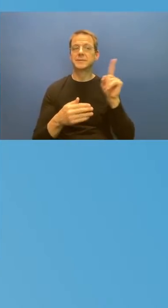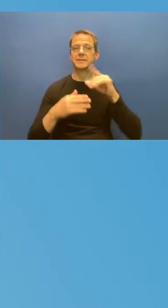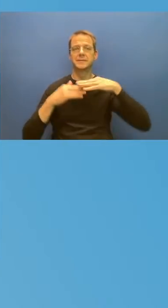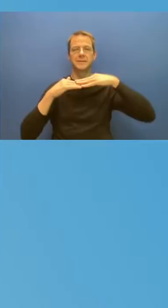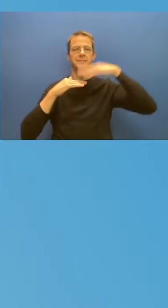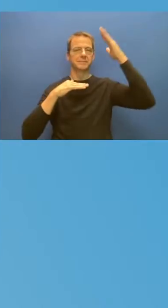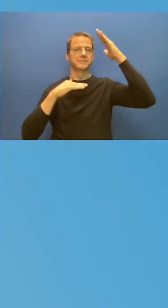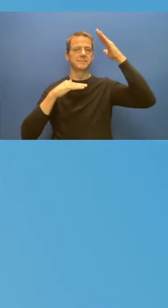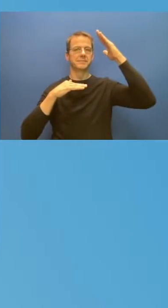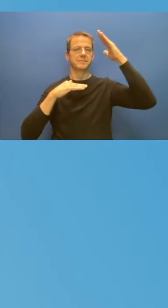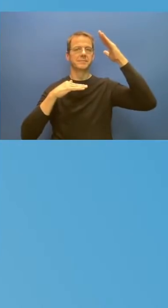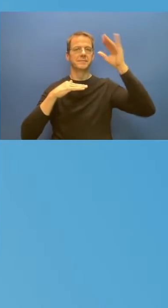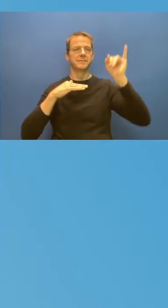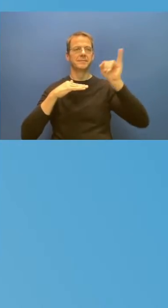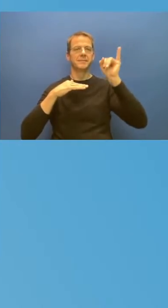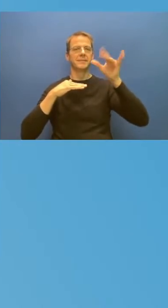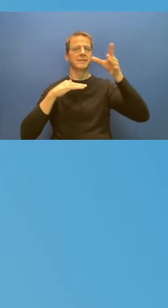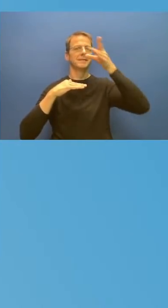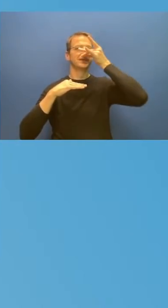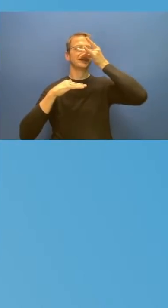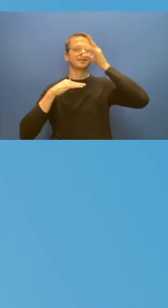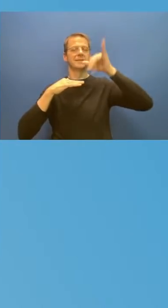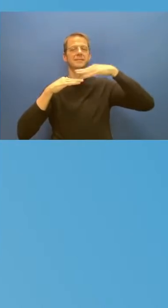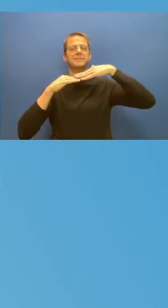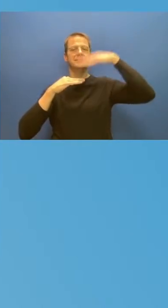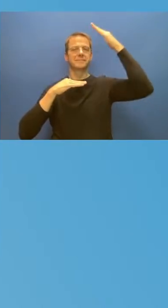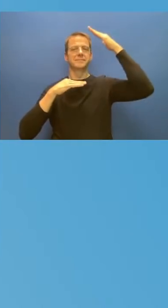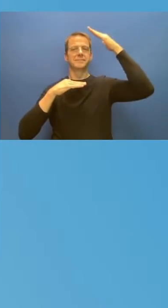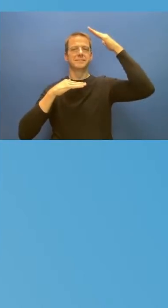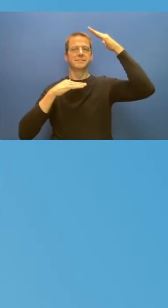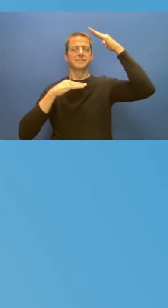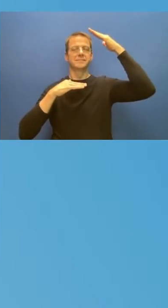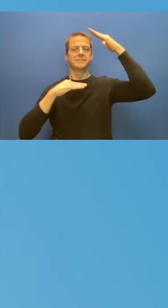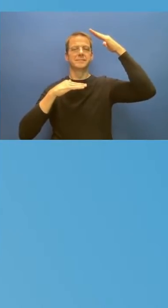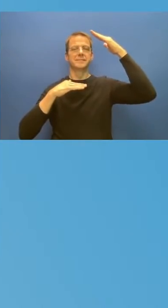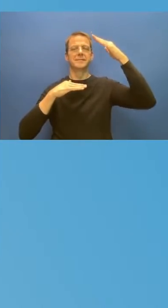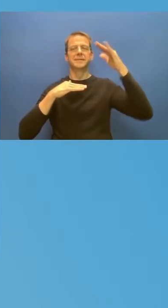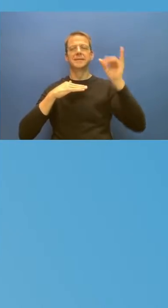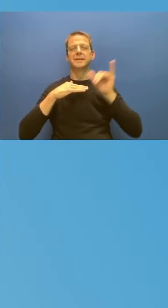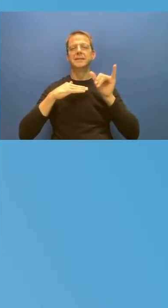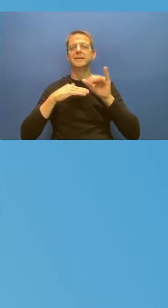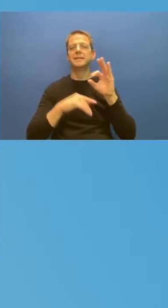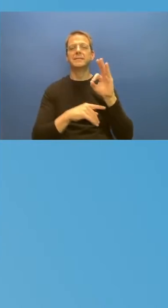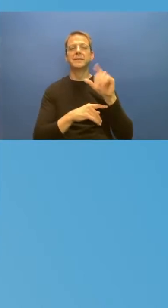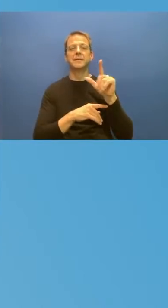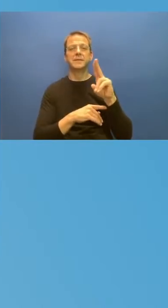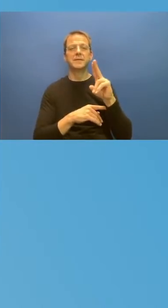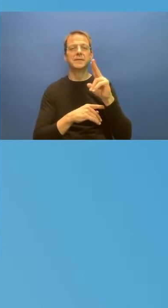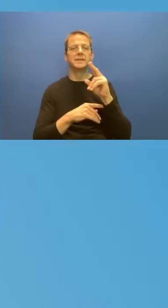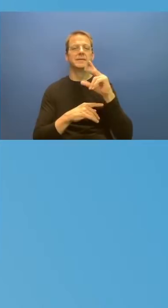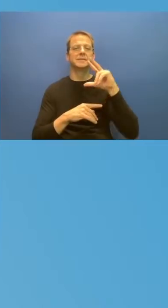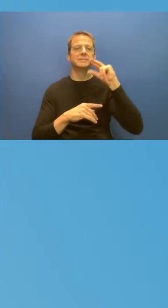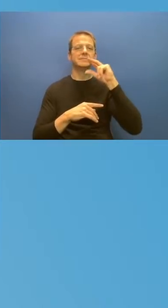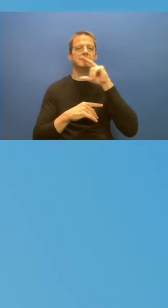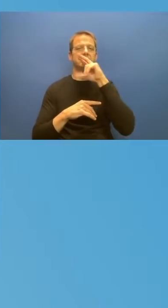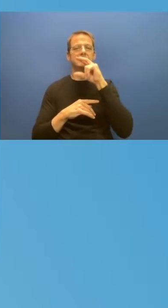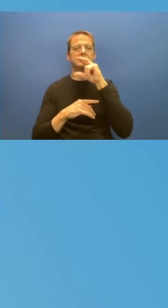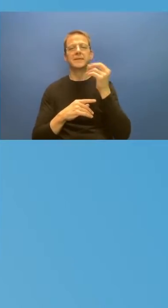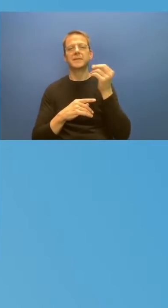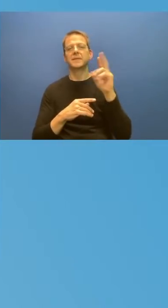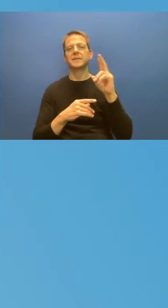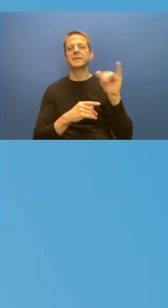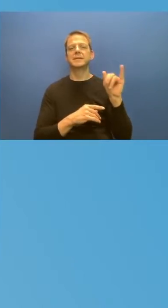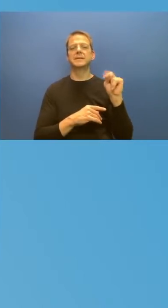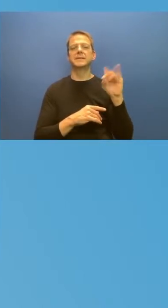the influenza nasal spray vaccine. Thank you. So, because like a year ago, I read that there were